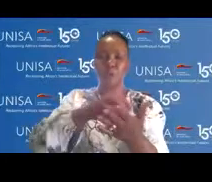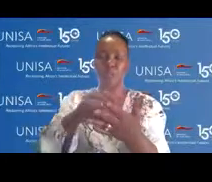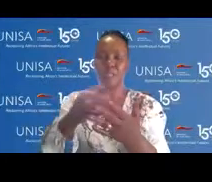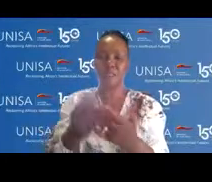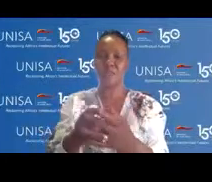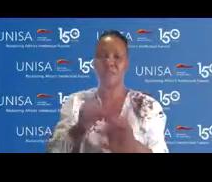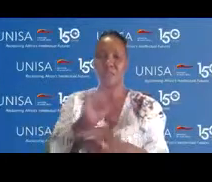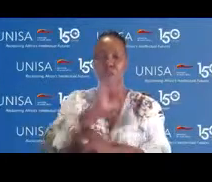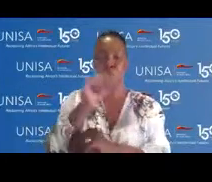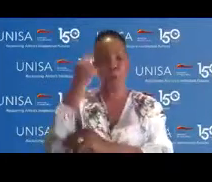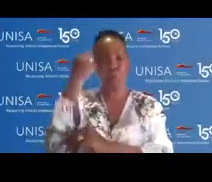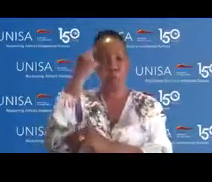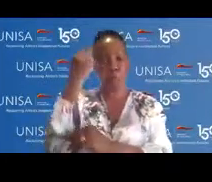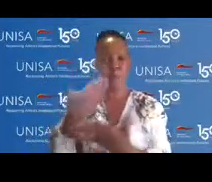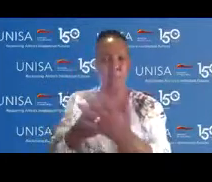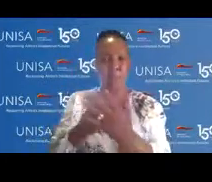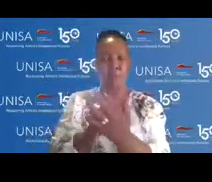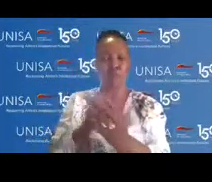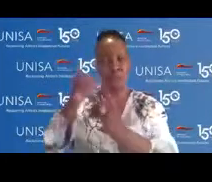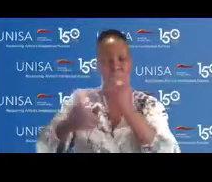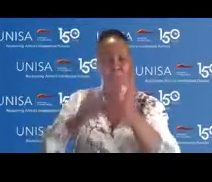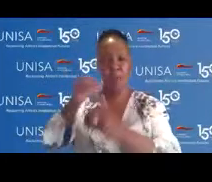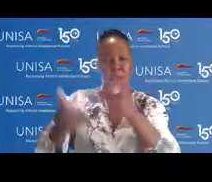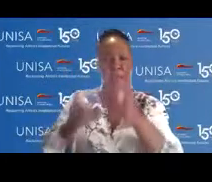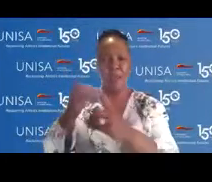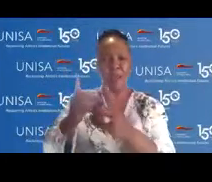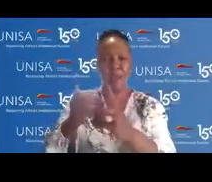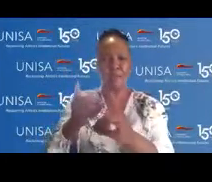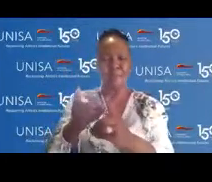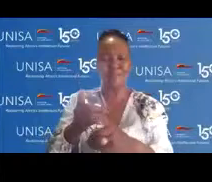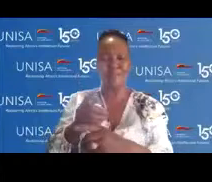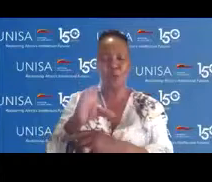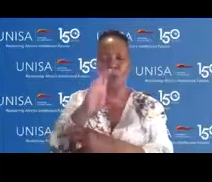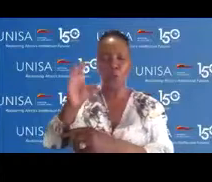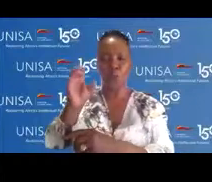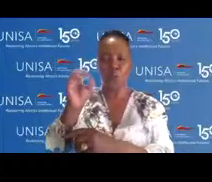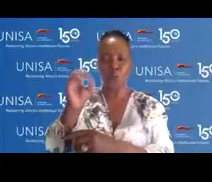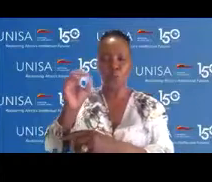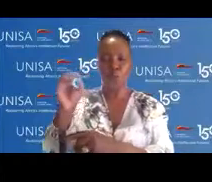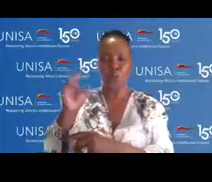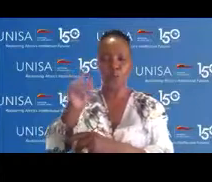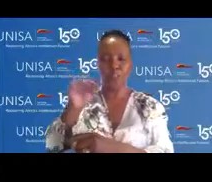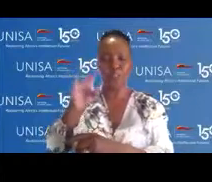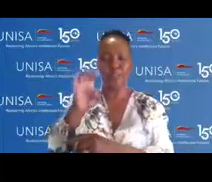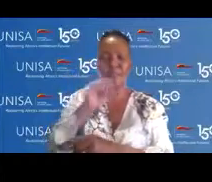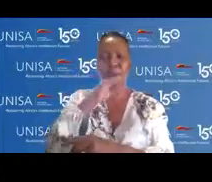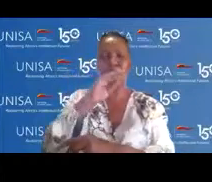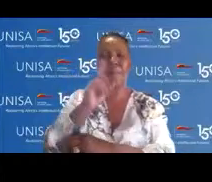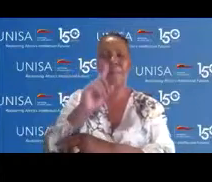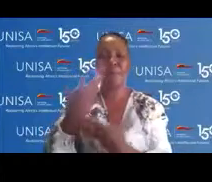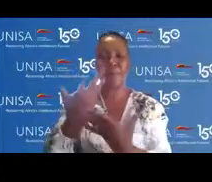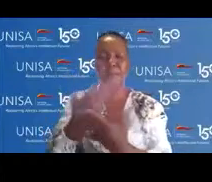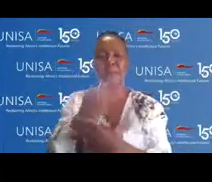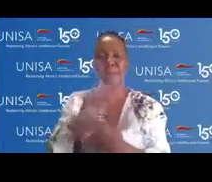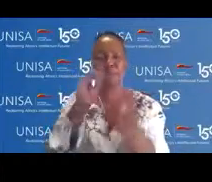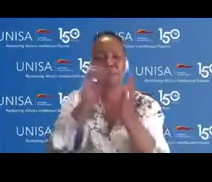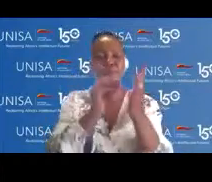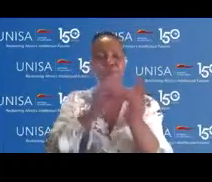you define what are cookies? And let's post it in the Teams chat there. Let's have a see what you guys are